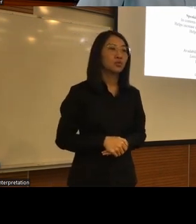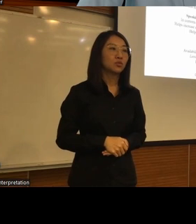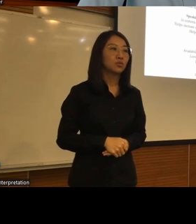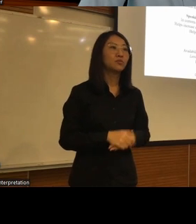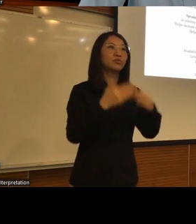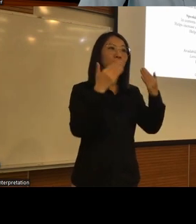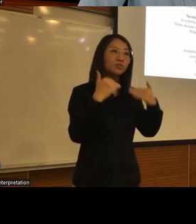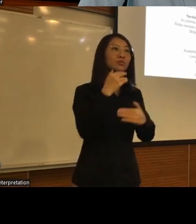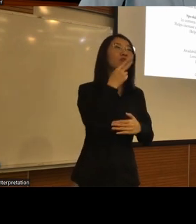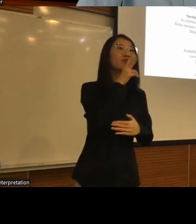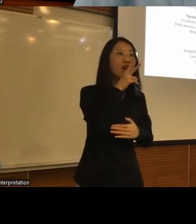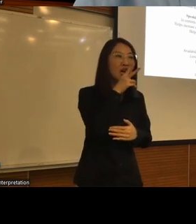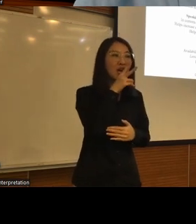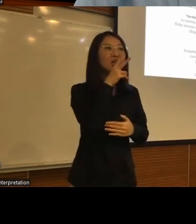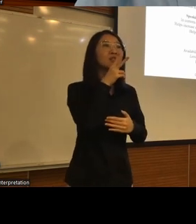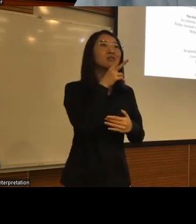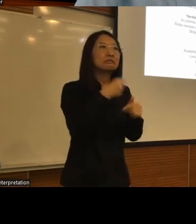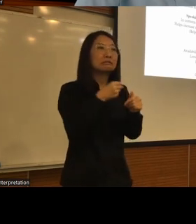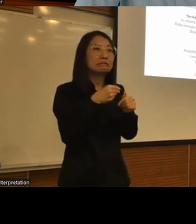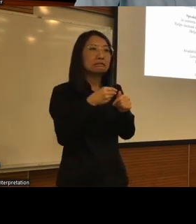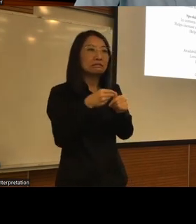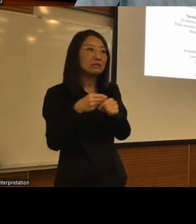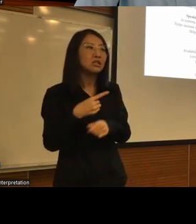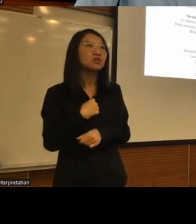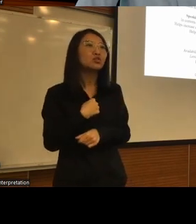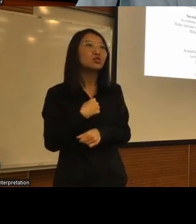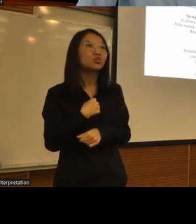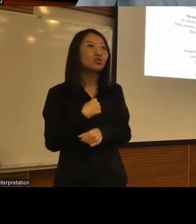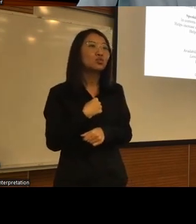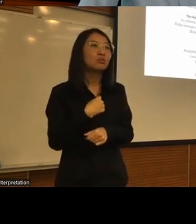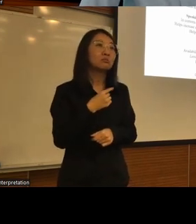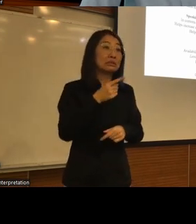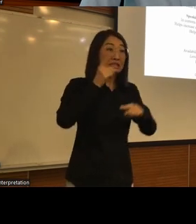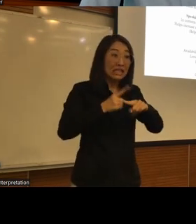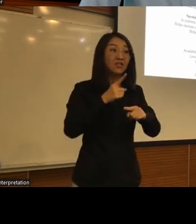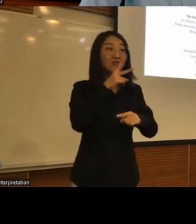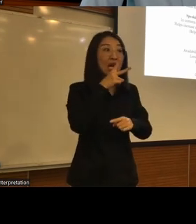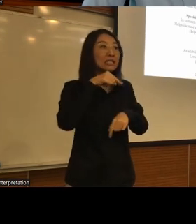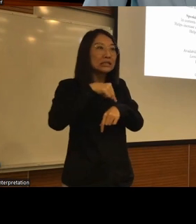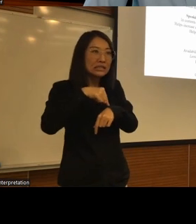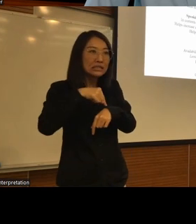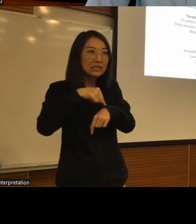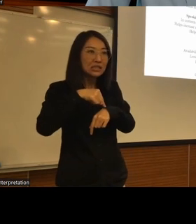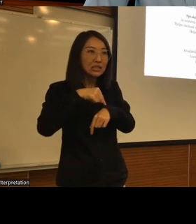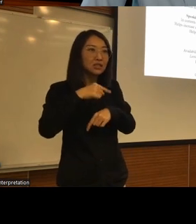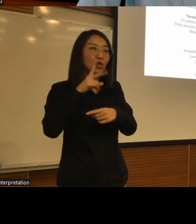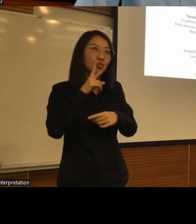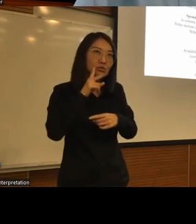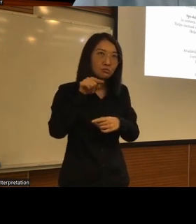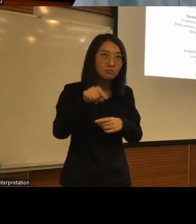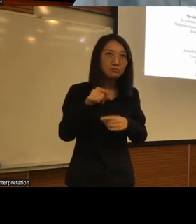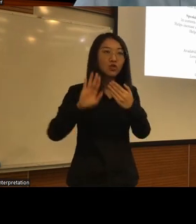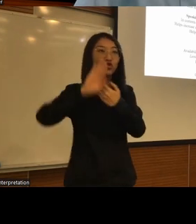And interpreting practice, which is 100% relevant, of course, because when you practice interpreting, you do exactly what you're supposed to do